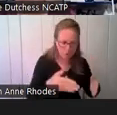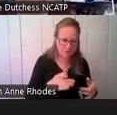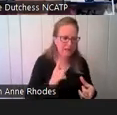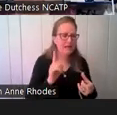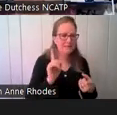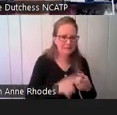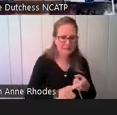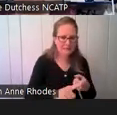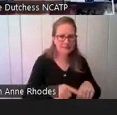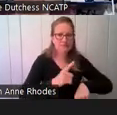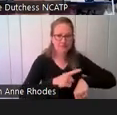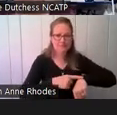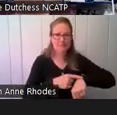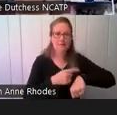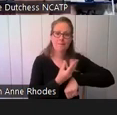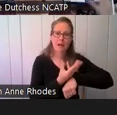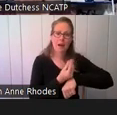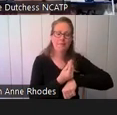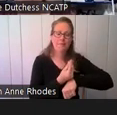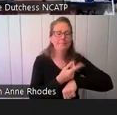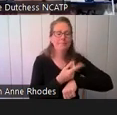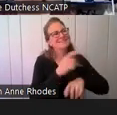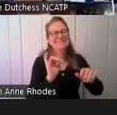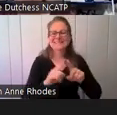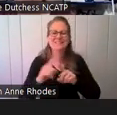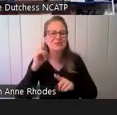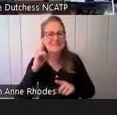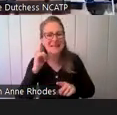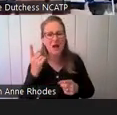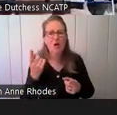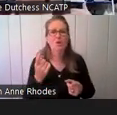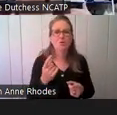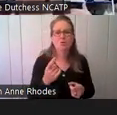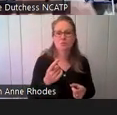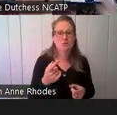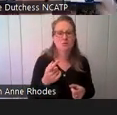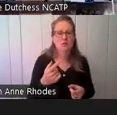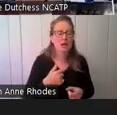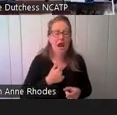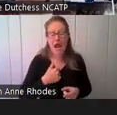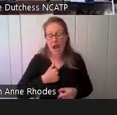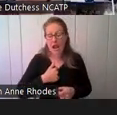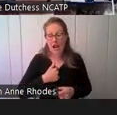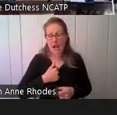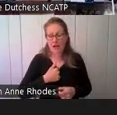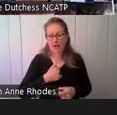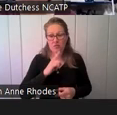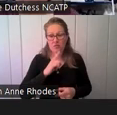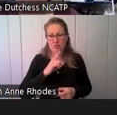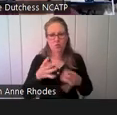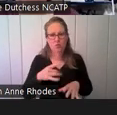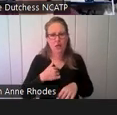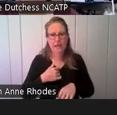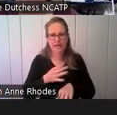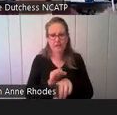you can have different sounds embedded in it. You can have sound playing if you want. I'm one that cannot stand like the sound of a clicking clock, so I